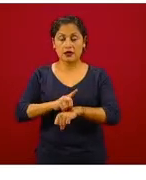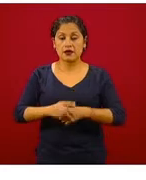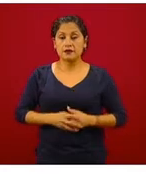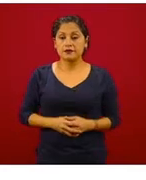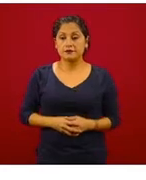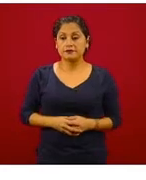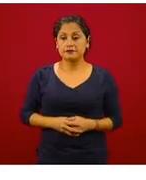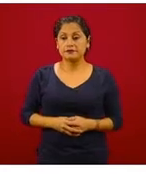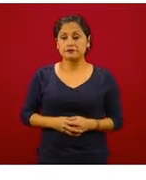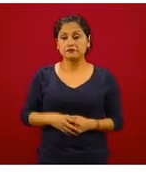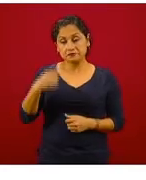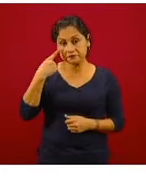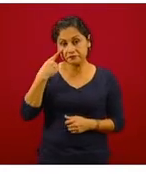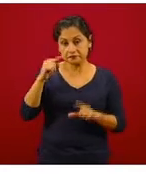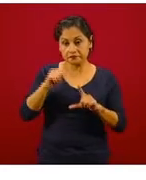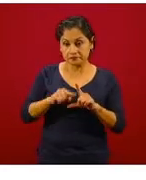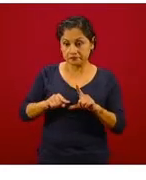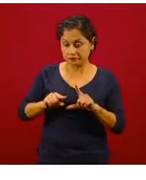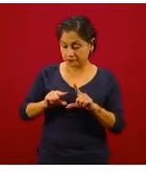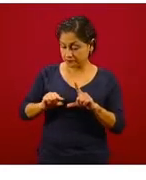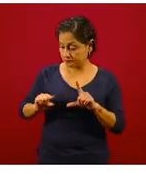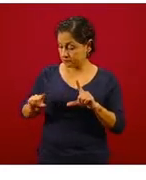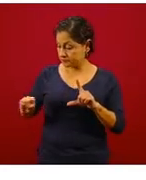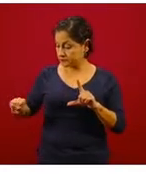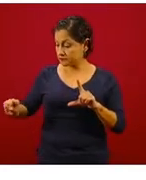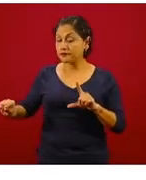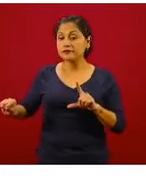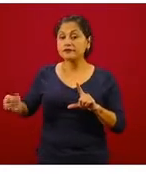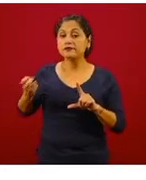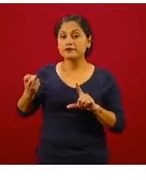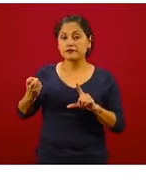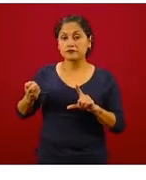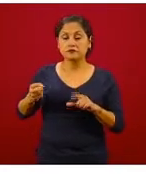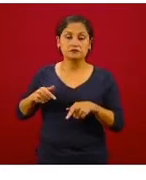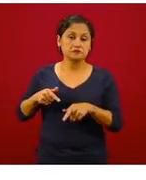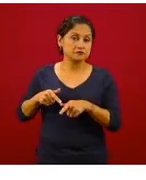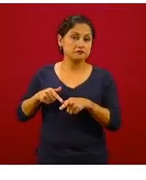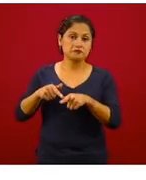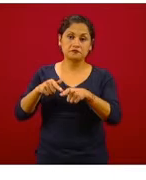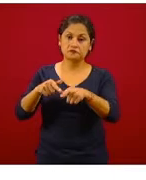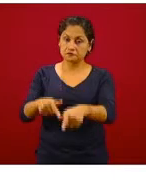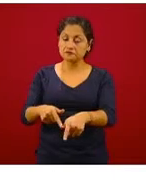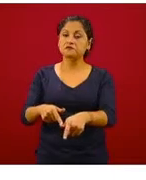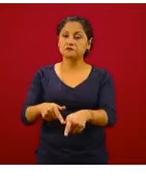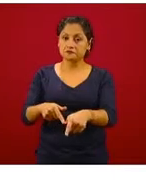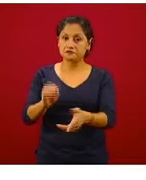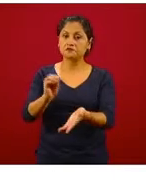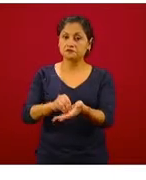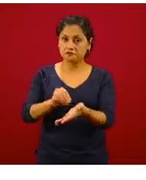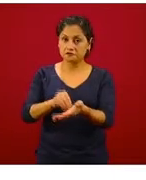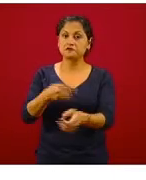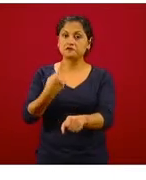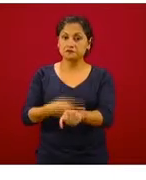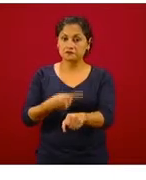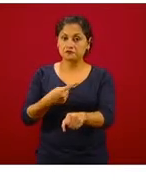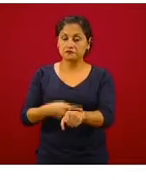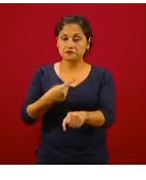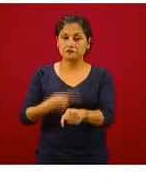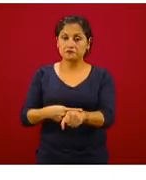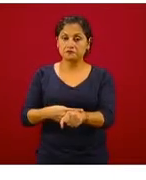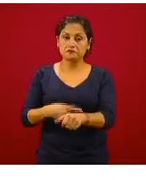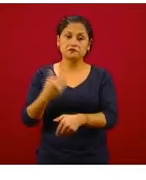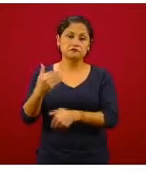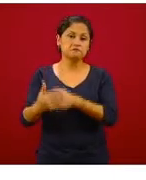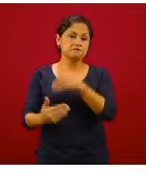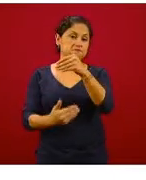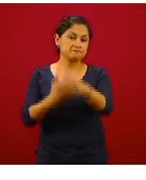the cases that have been added over the last 24 hours. So we are following this very closely,